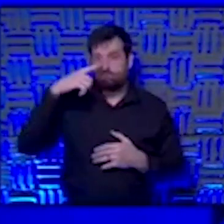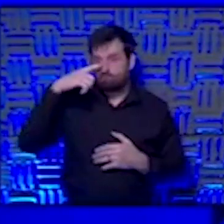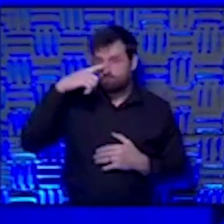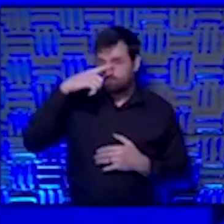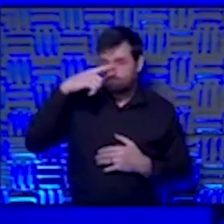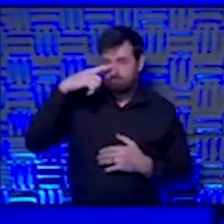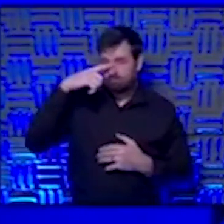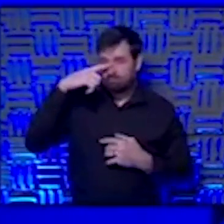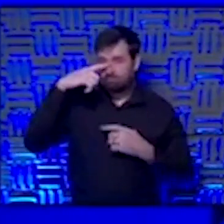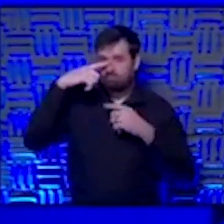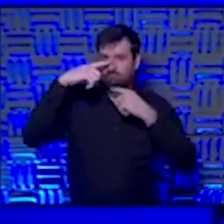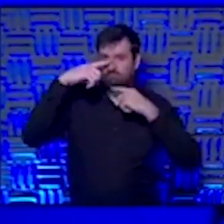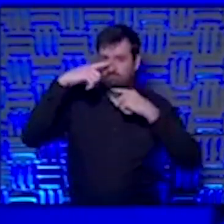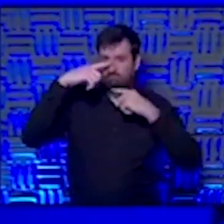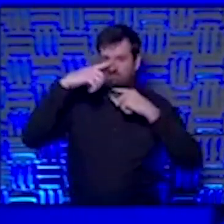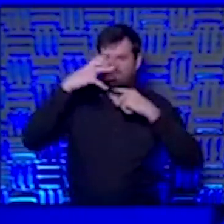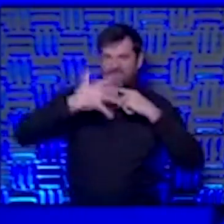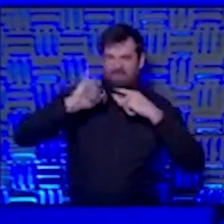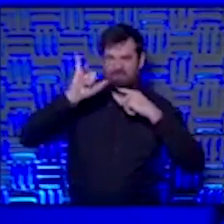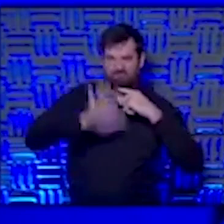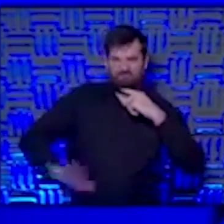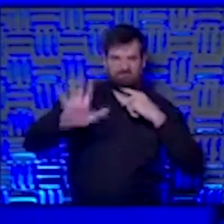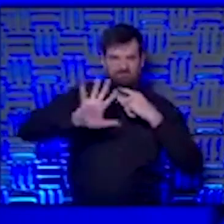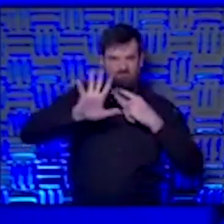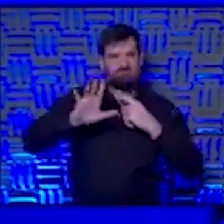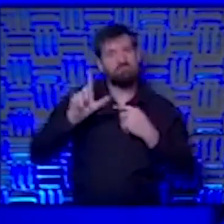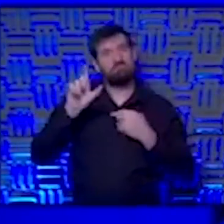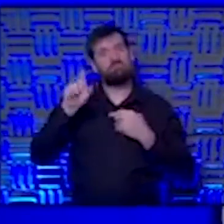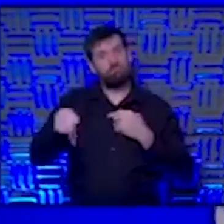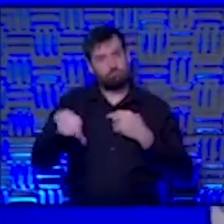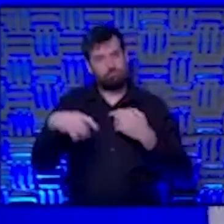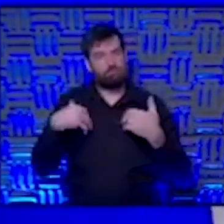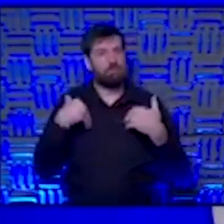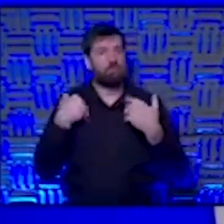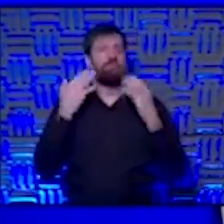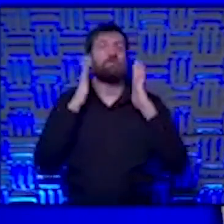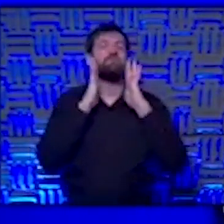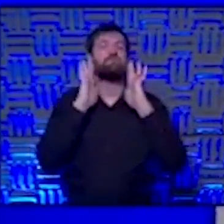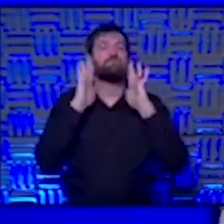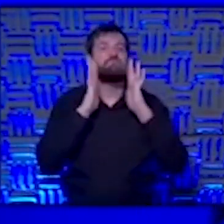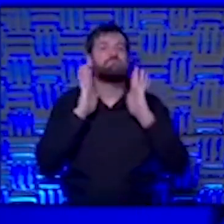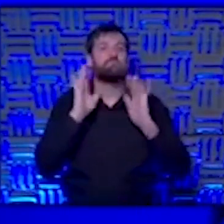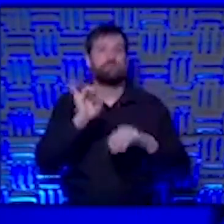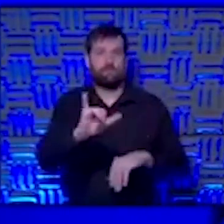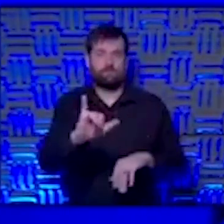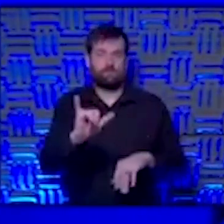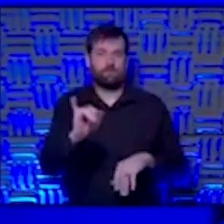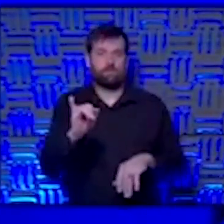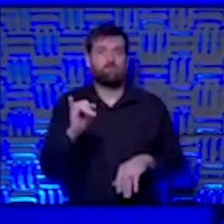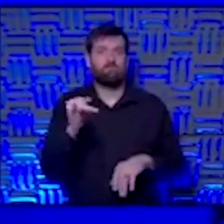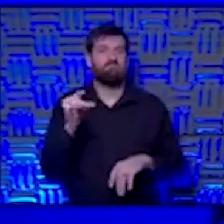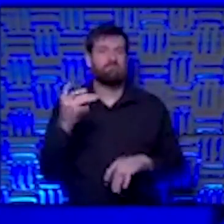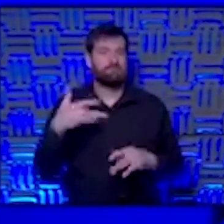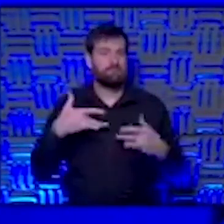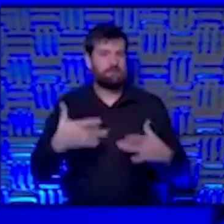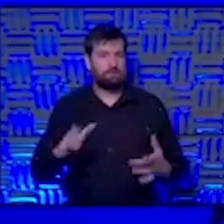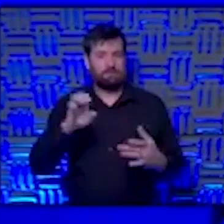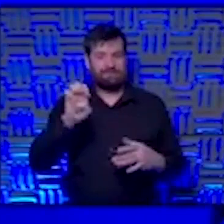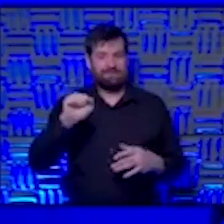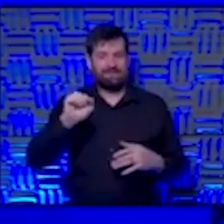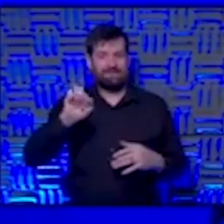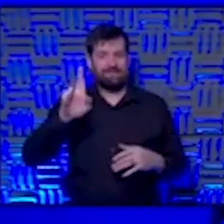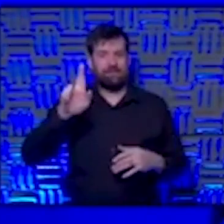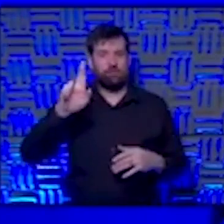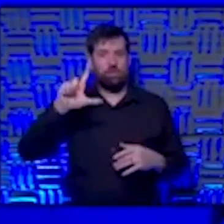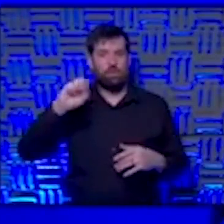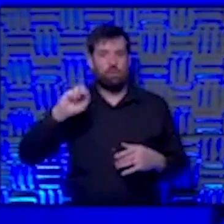bridge of your nose down to your chin. And then it should be have protection on the sides, obviously, for using air loops for that. The barrier